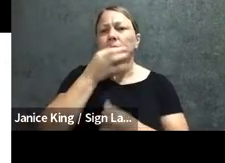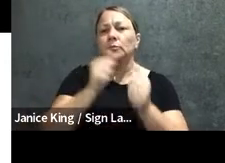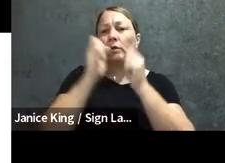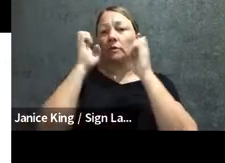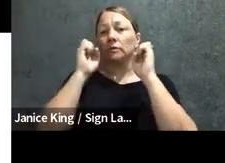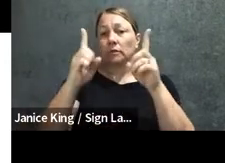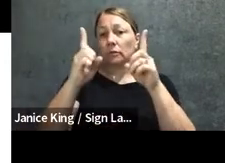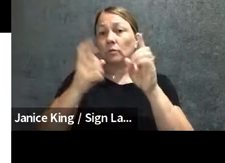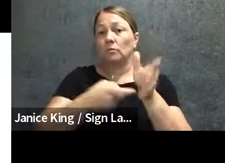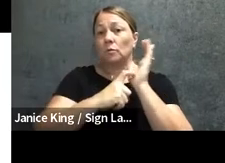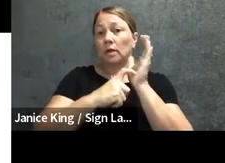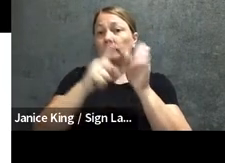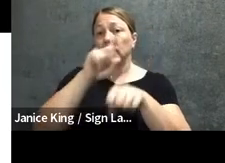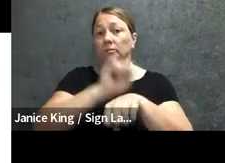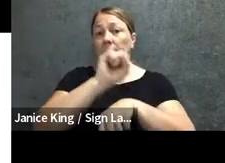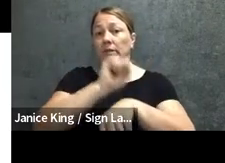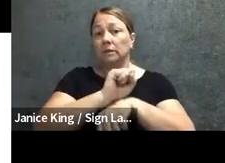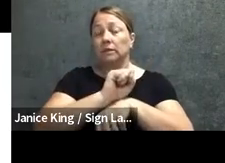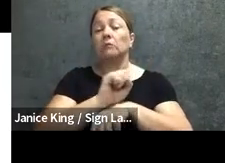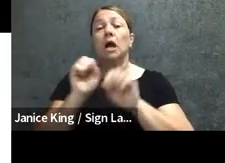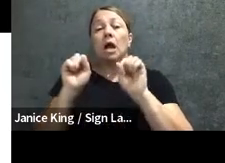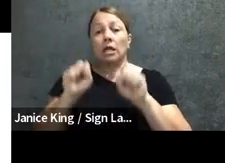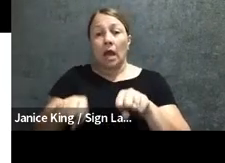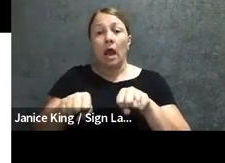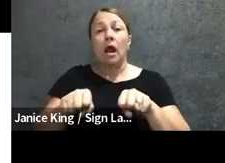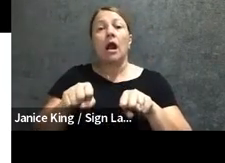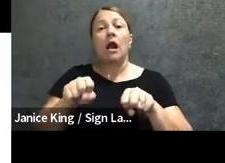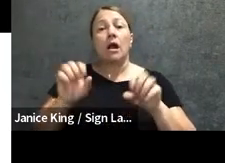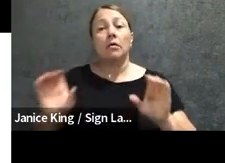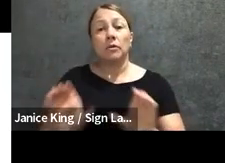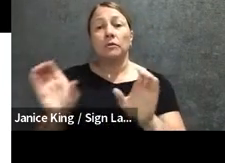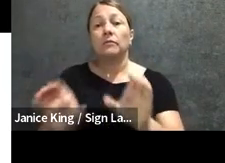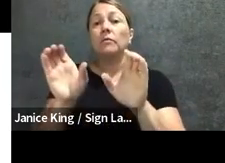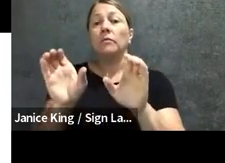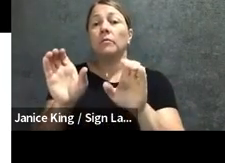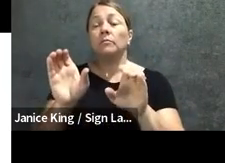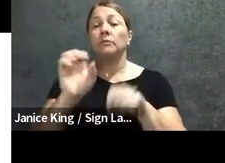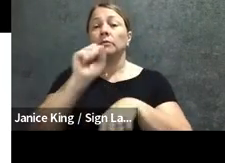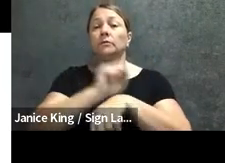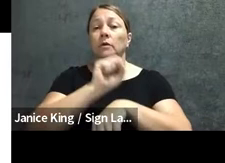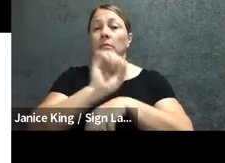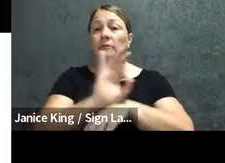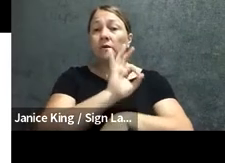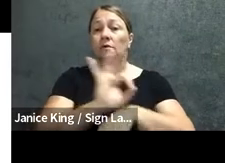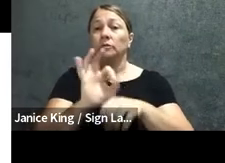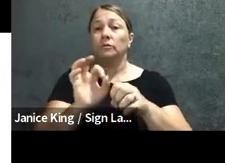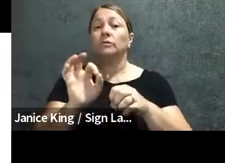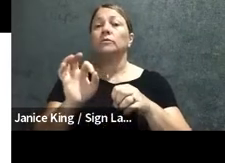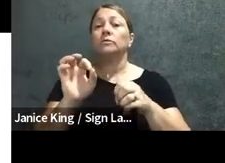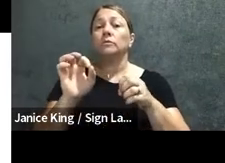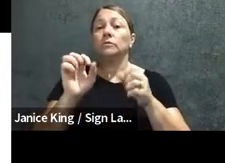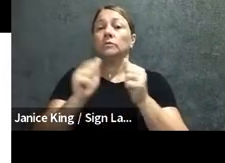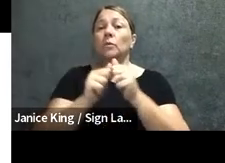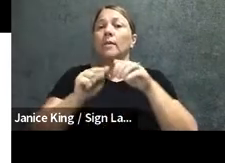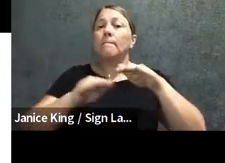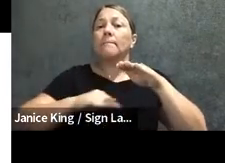position and can perform the essential functions of the basic duties of the job with or without a reasonable accommodation. So somebody